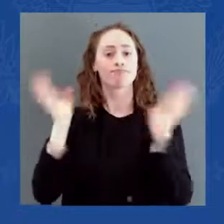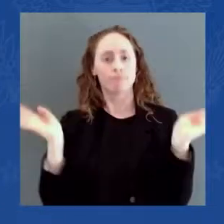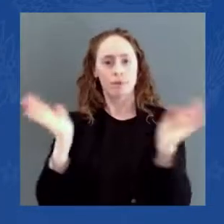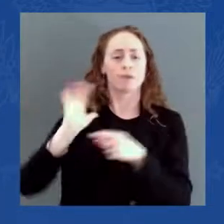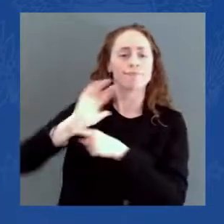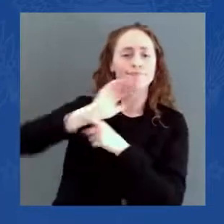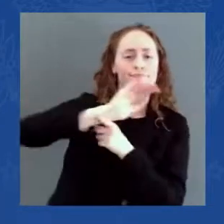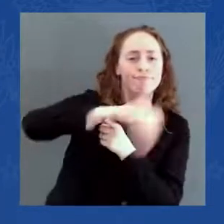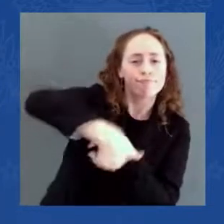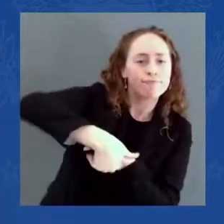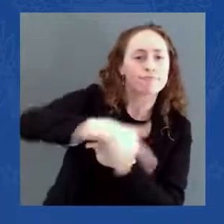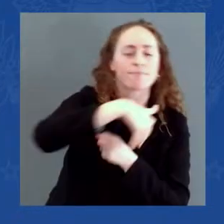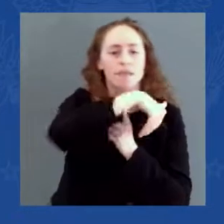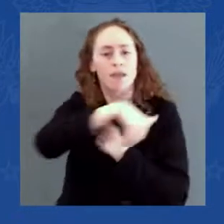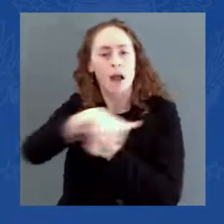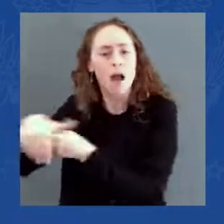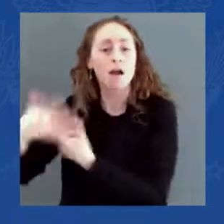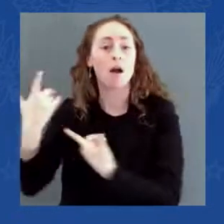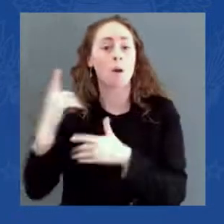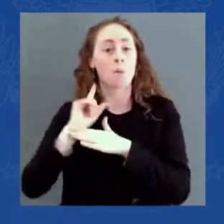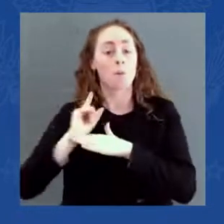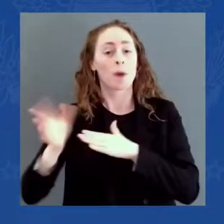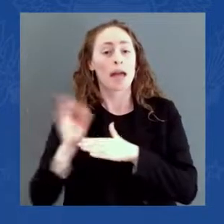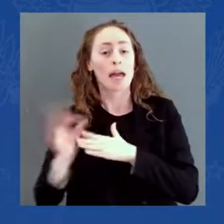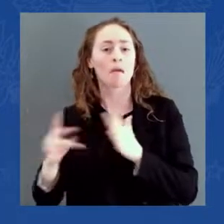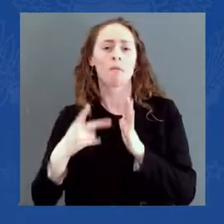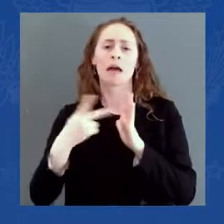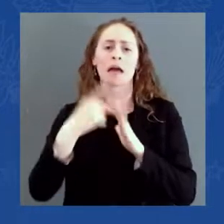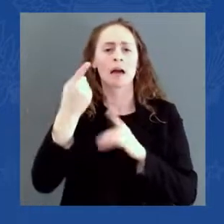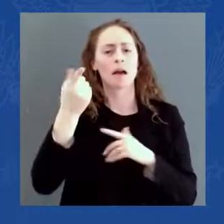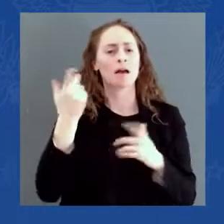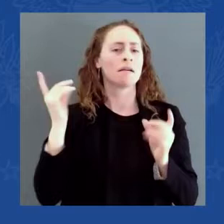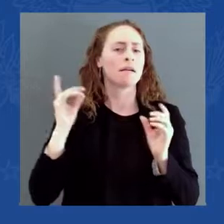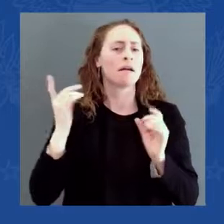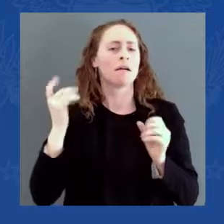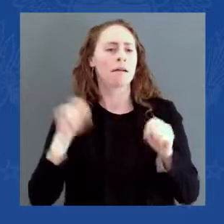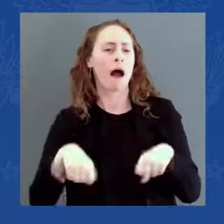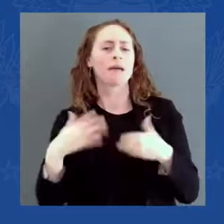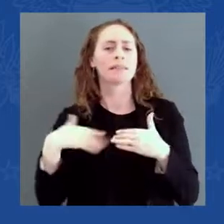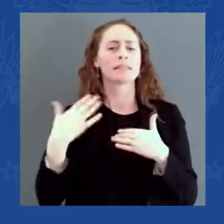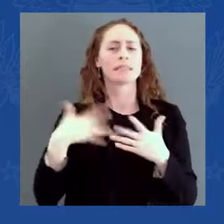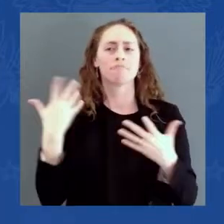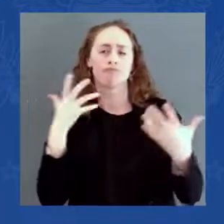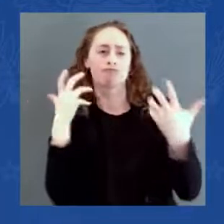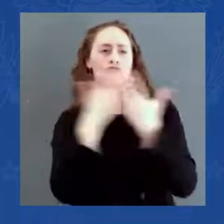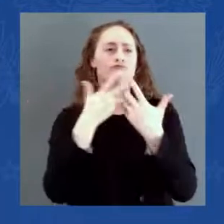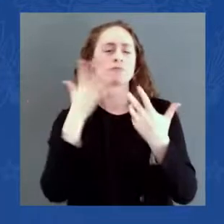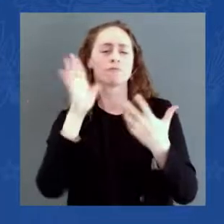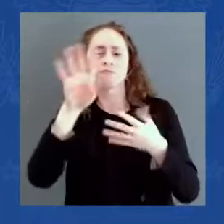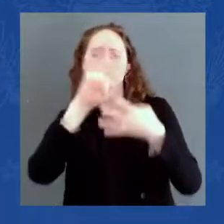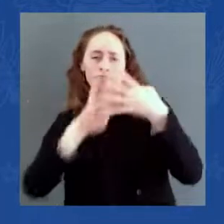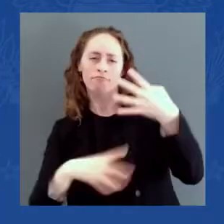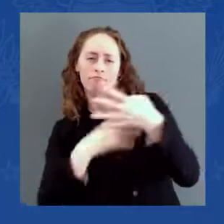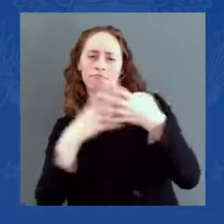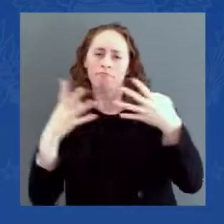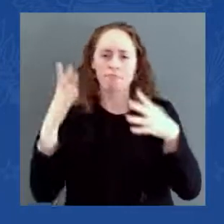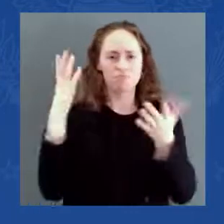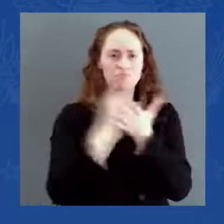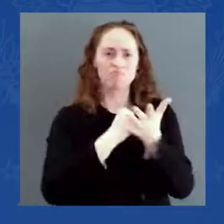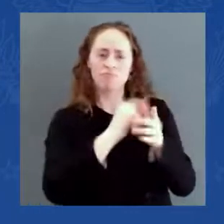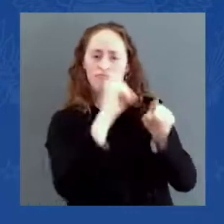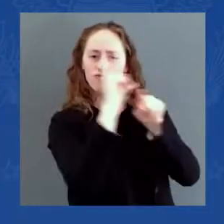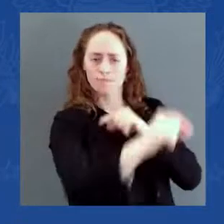family. Pharmacies will send millions of texts and emails to remind their customers to return for the booster shots, because you know who got